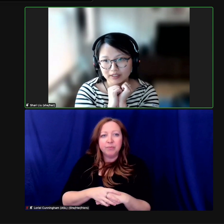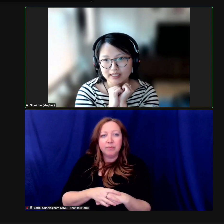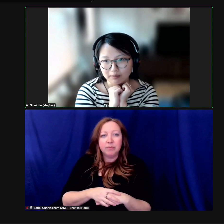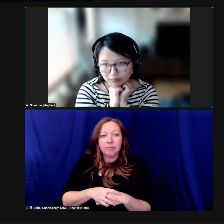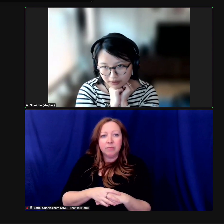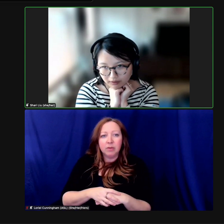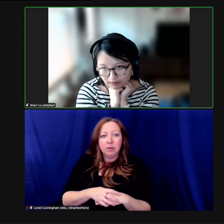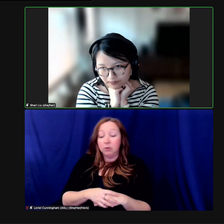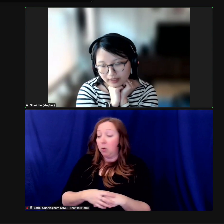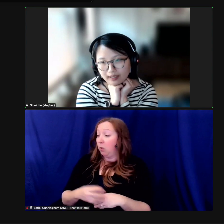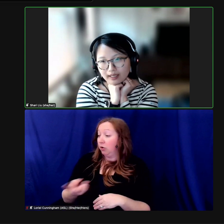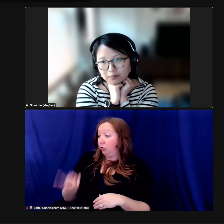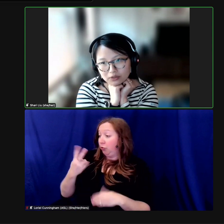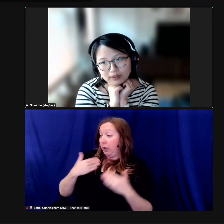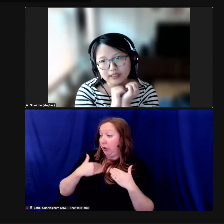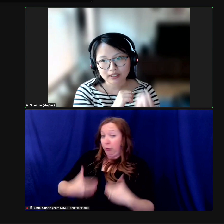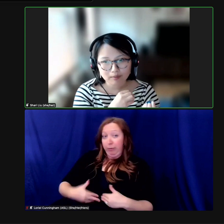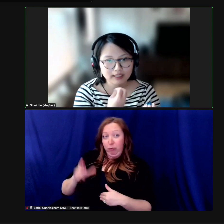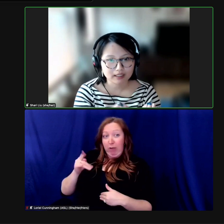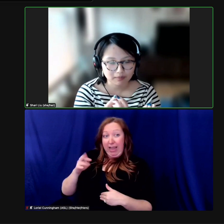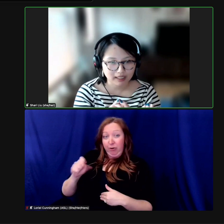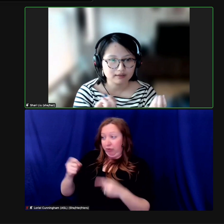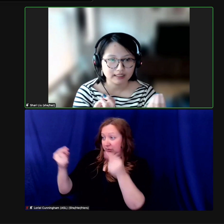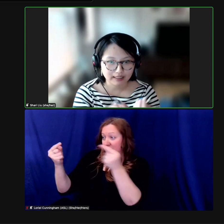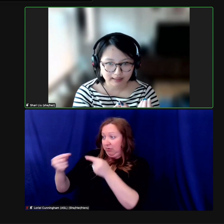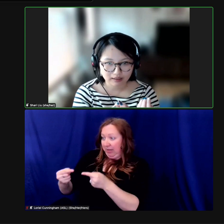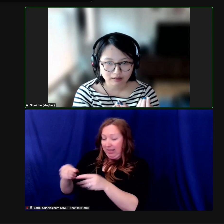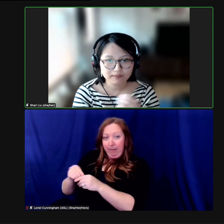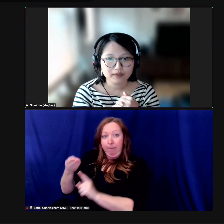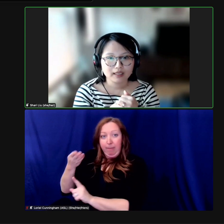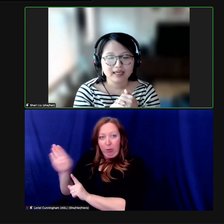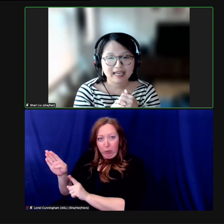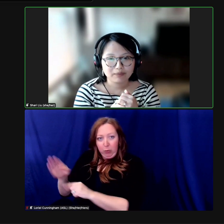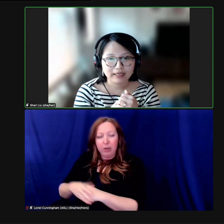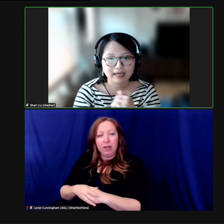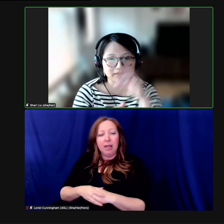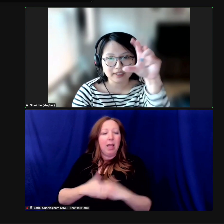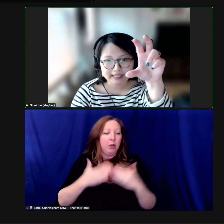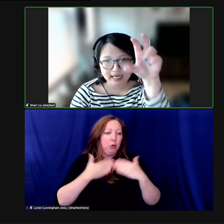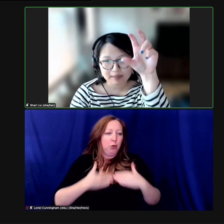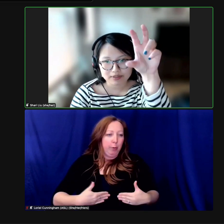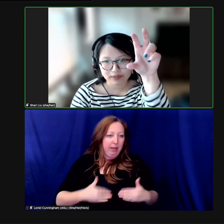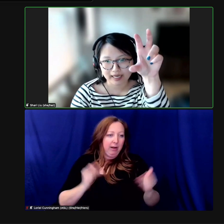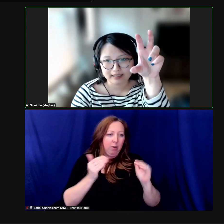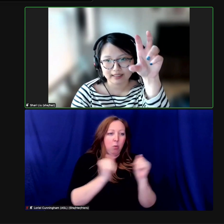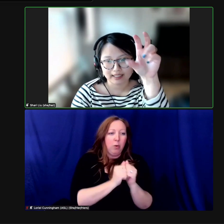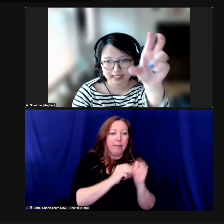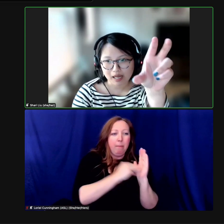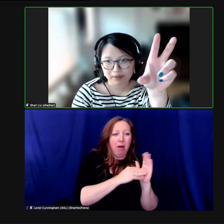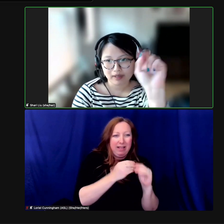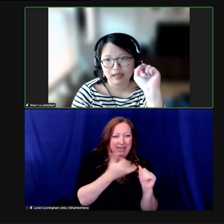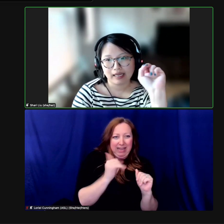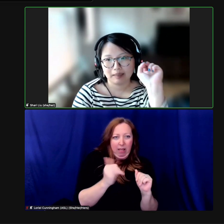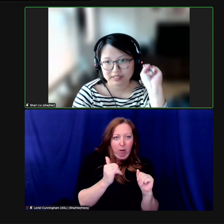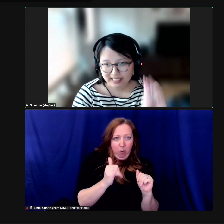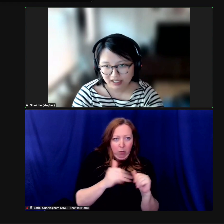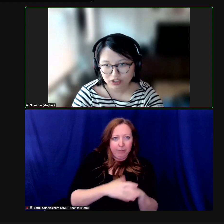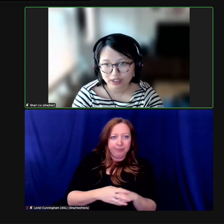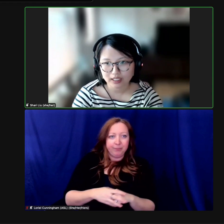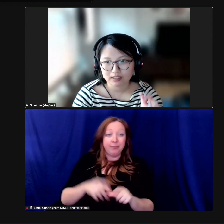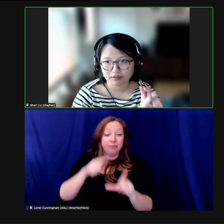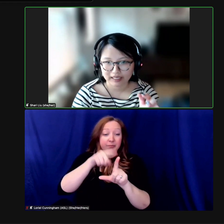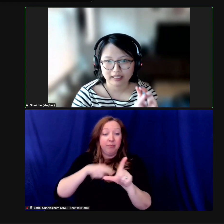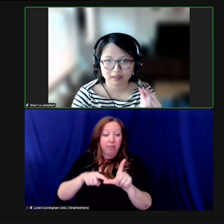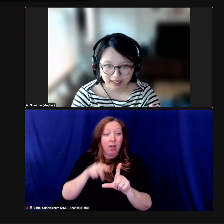human raters in blue and between a human and a model in yellow. And we have looking time per trial on the top and